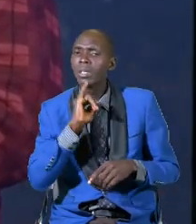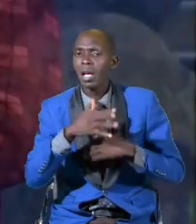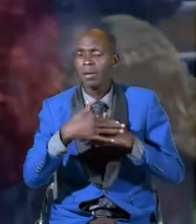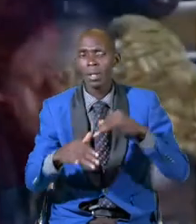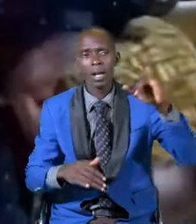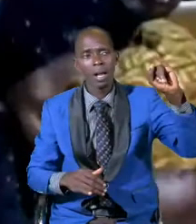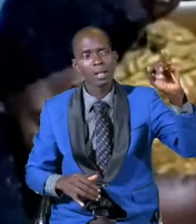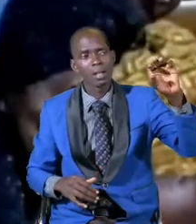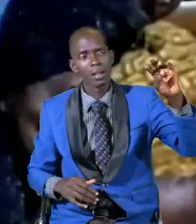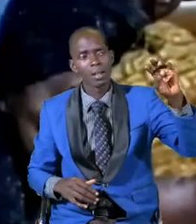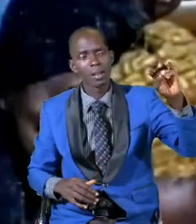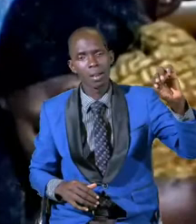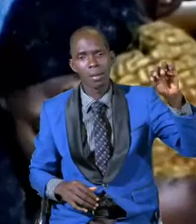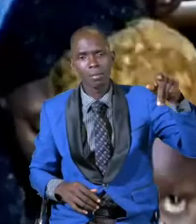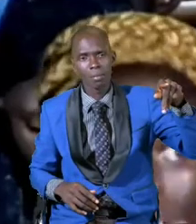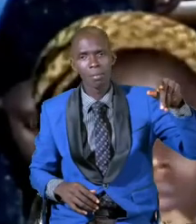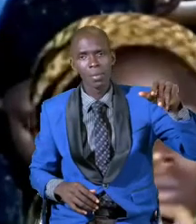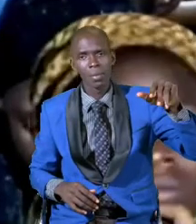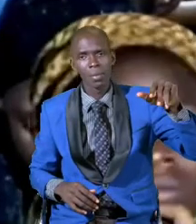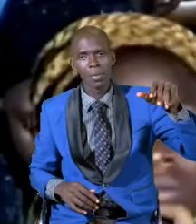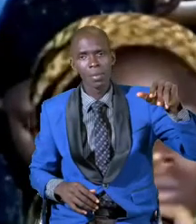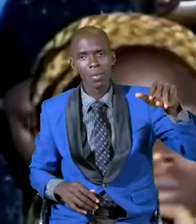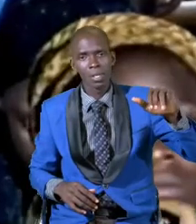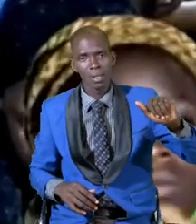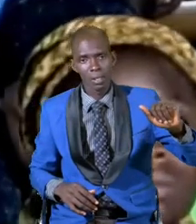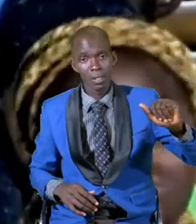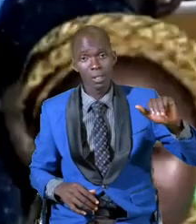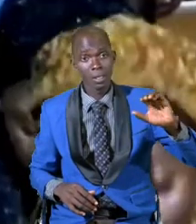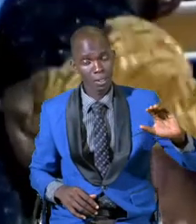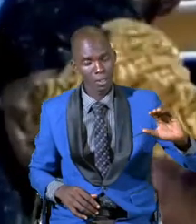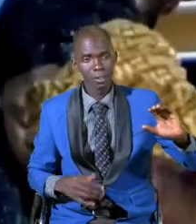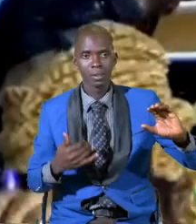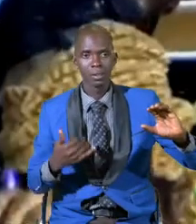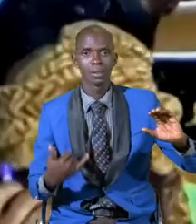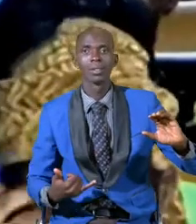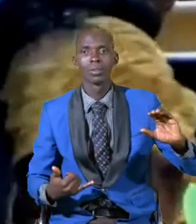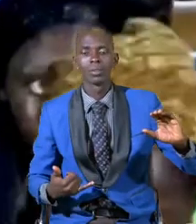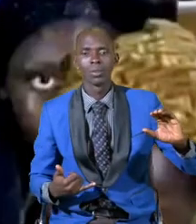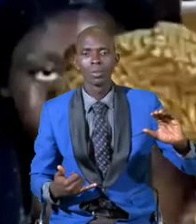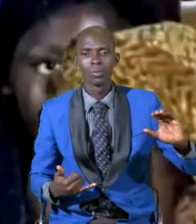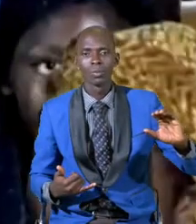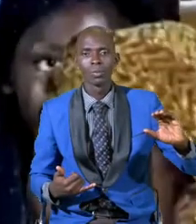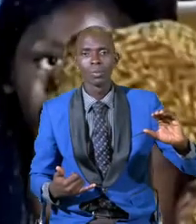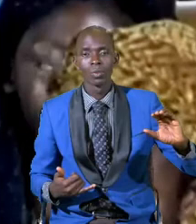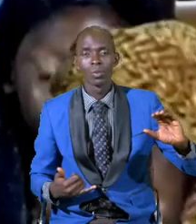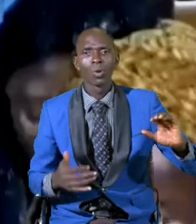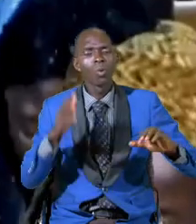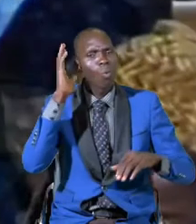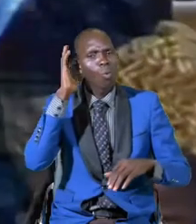after P, after A, is the C. Will they cope? They